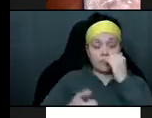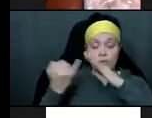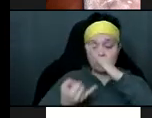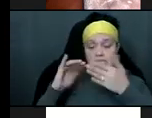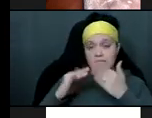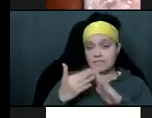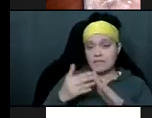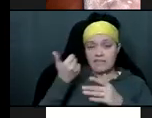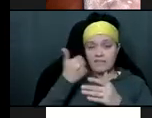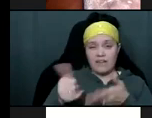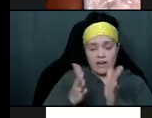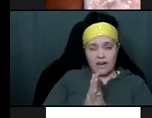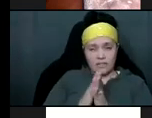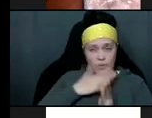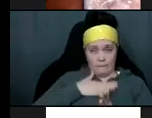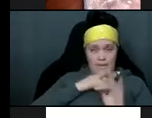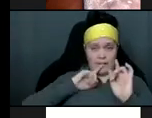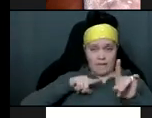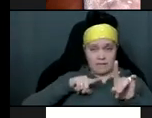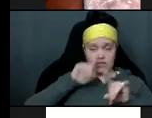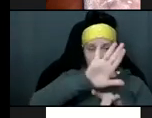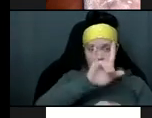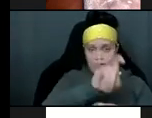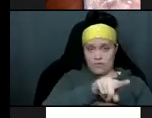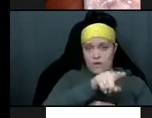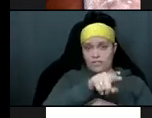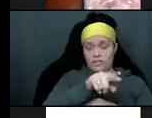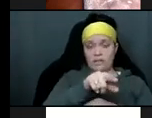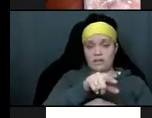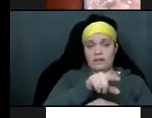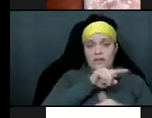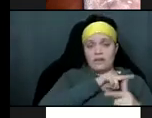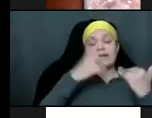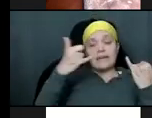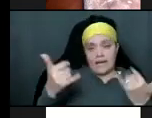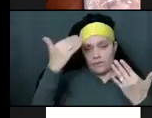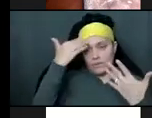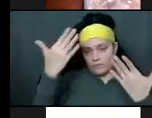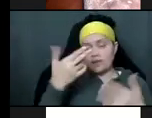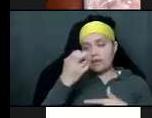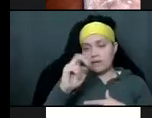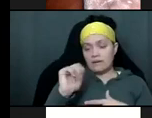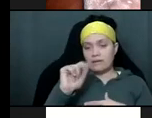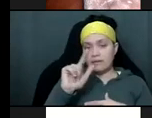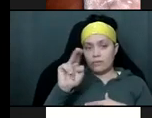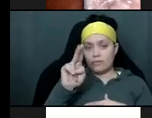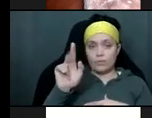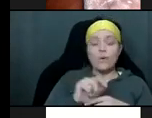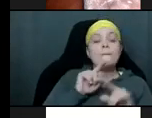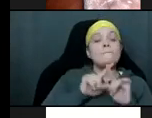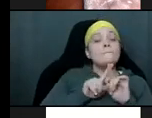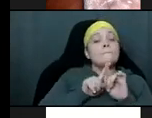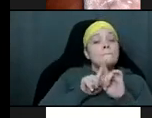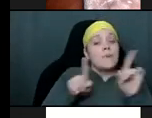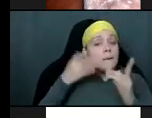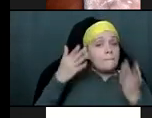If I ever ask you what my answer is to that question, now you know, Honolulu. However, maybe